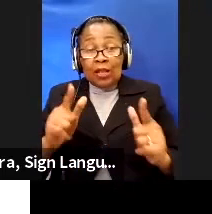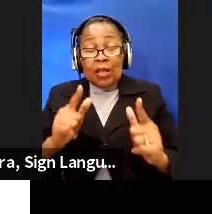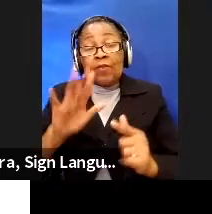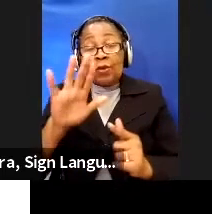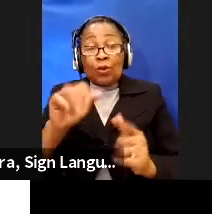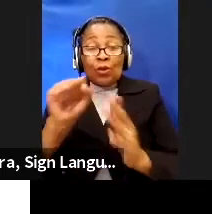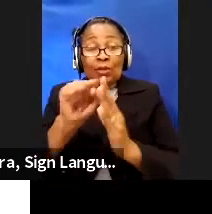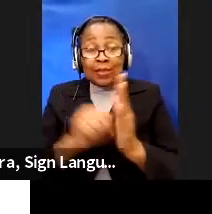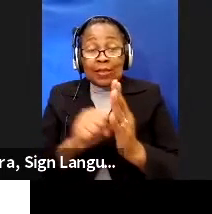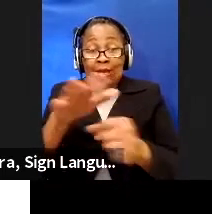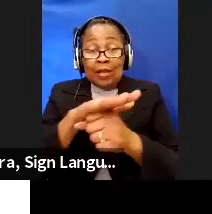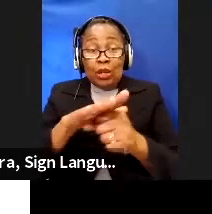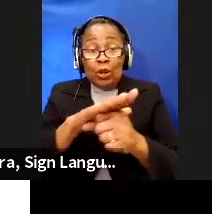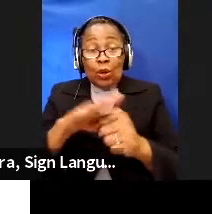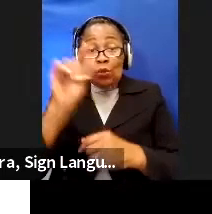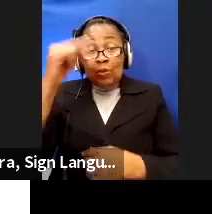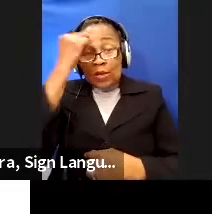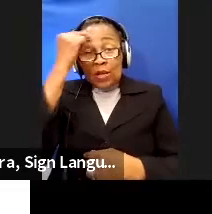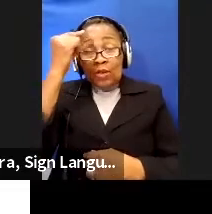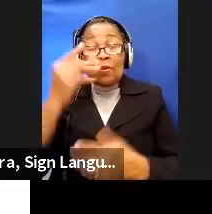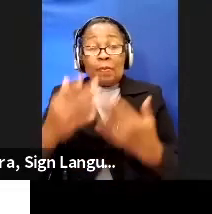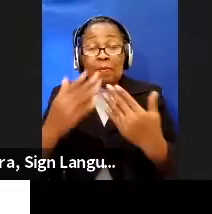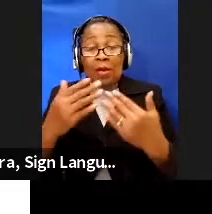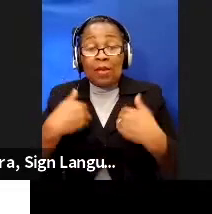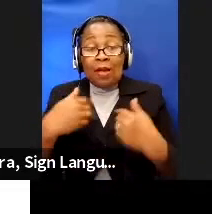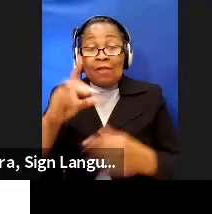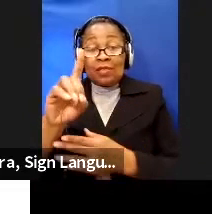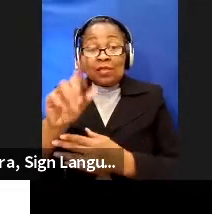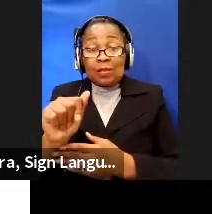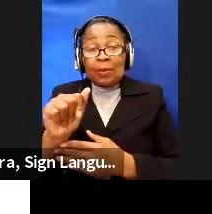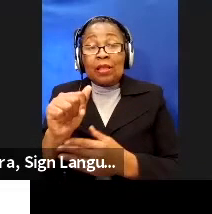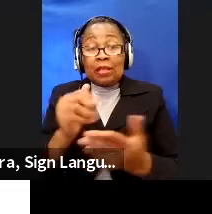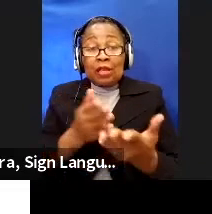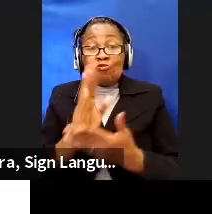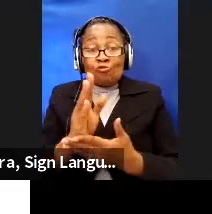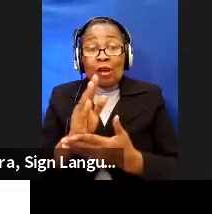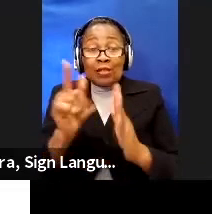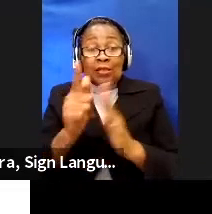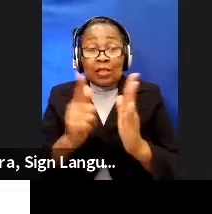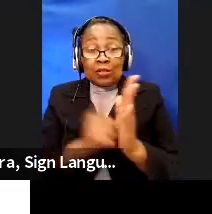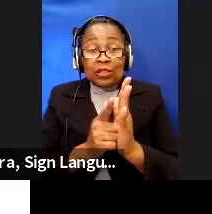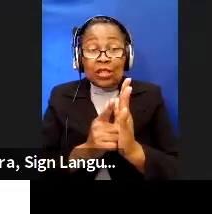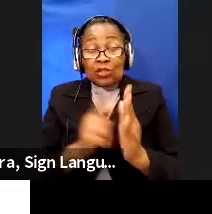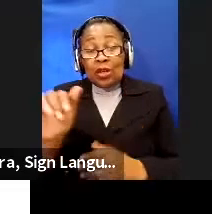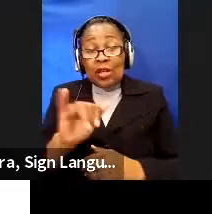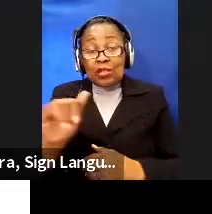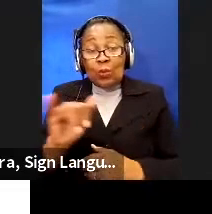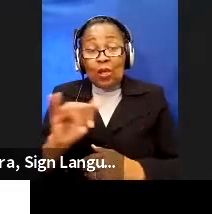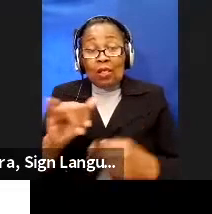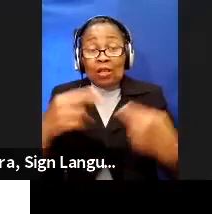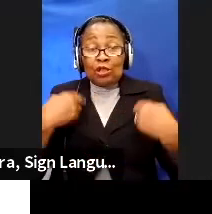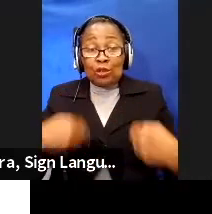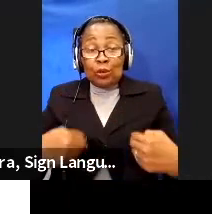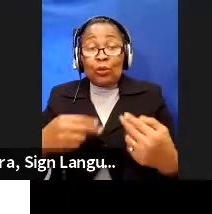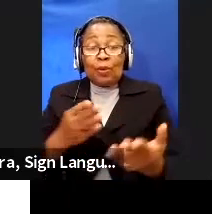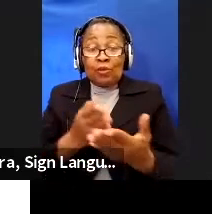local government may also have disability rights legislation and laws and regulations, as well as human rights that